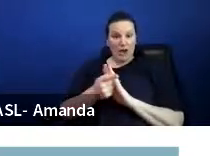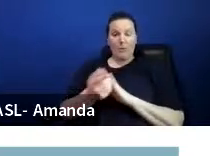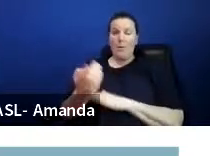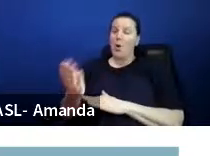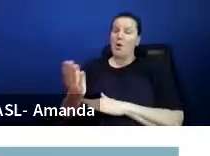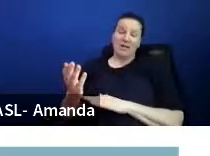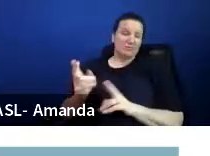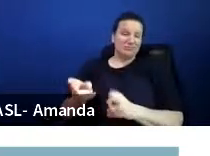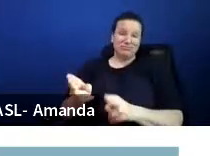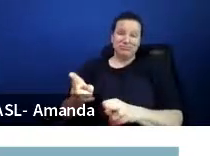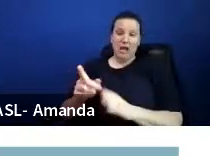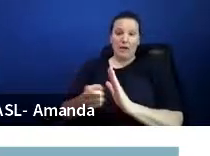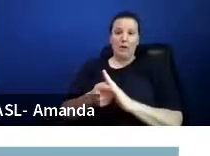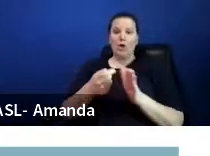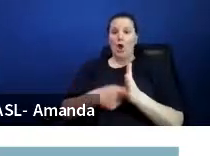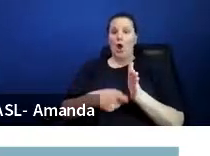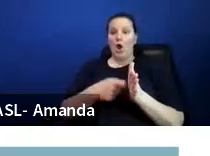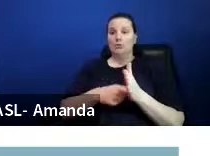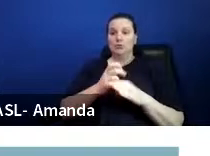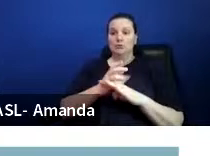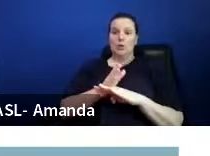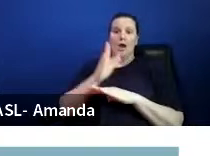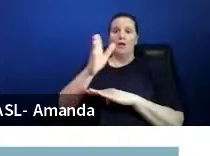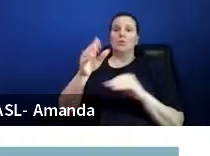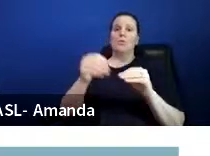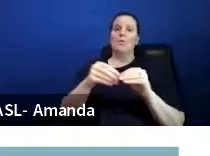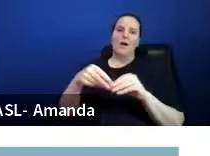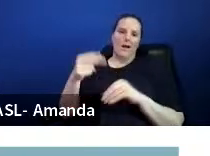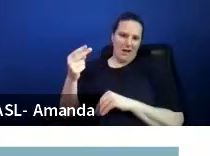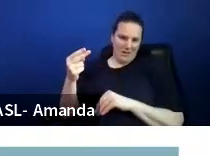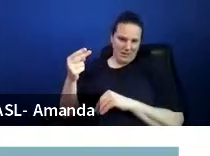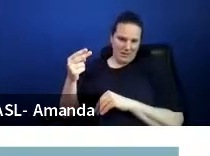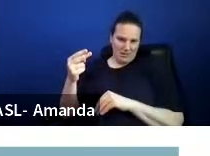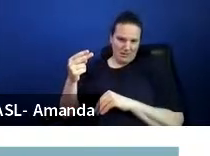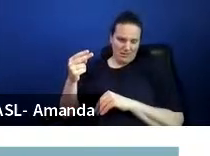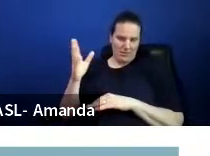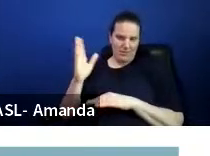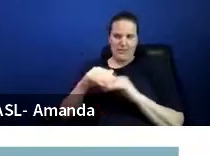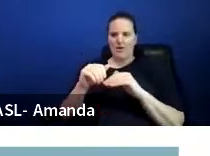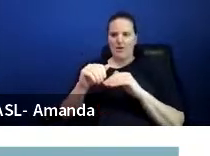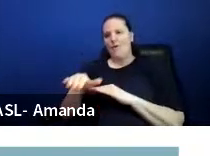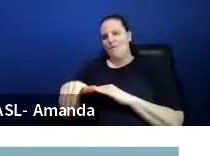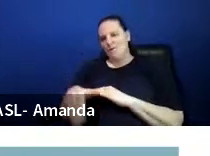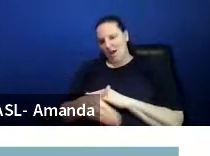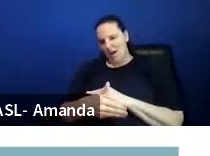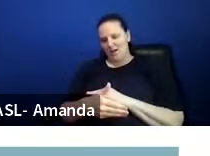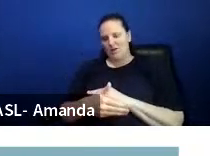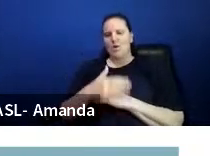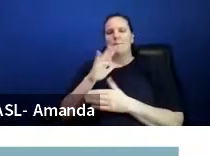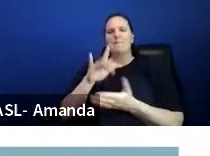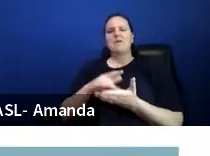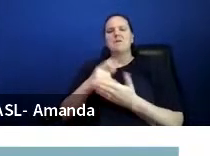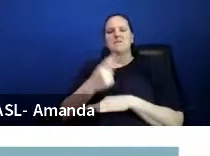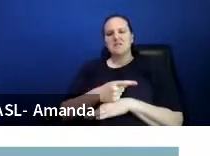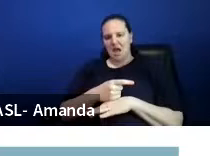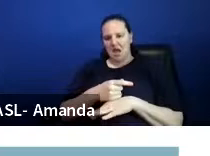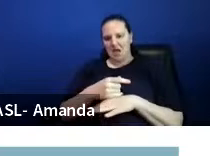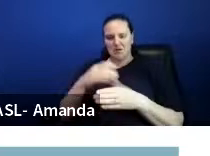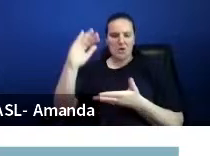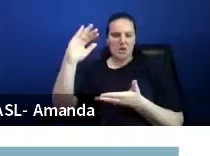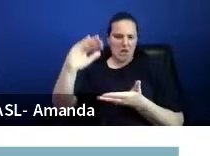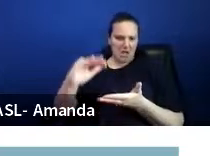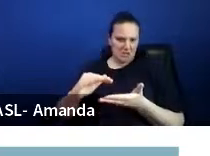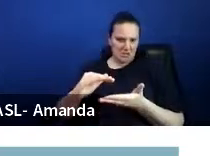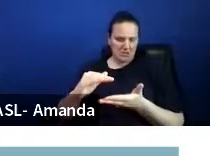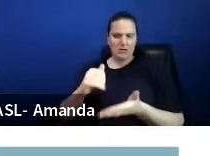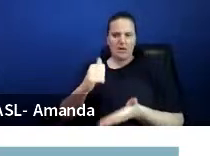hour, the cost to cross the bridge would be higher than it would be overnight or in the middle of the day. And